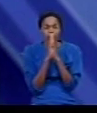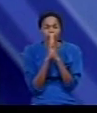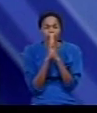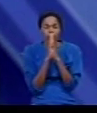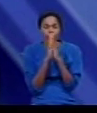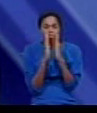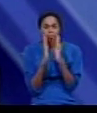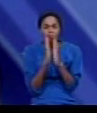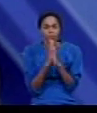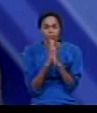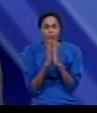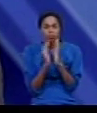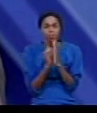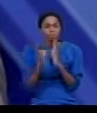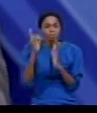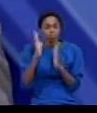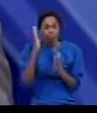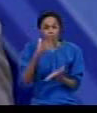Pray that the Lord will help you.